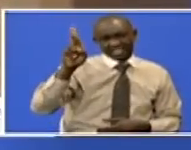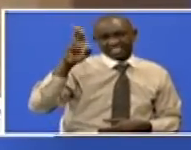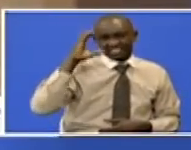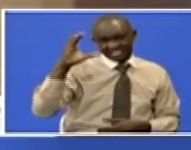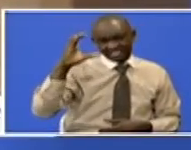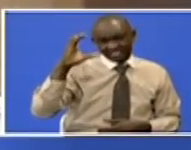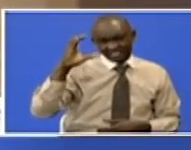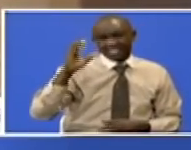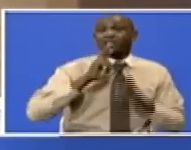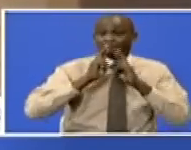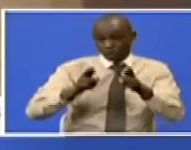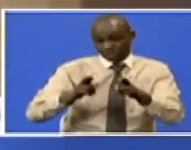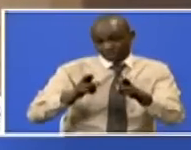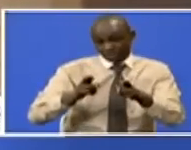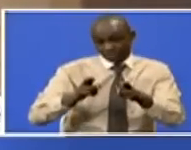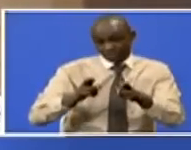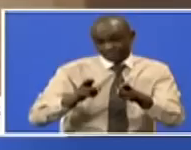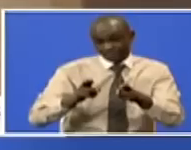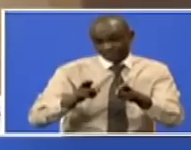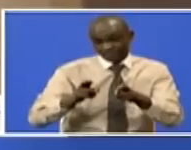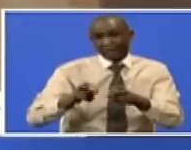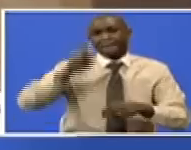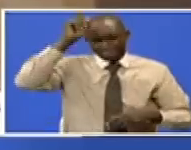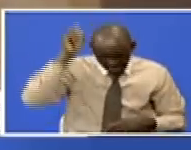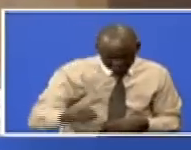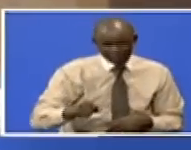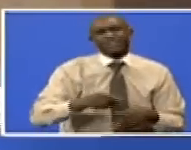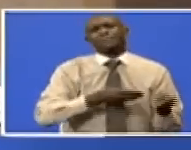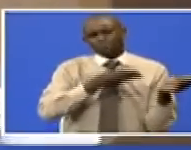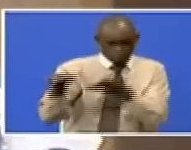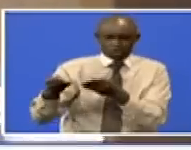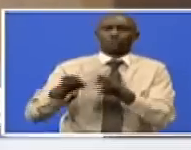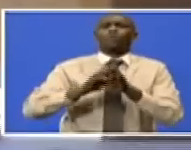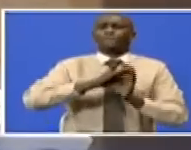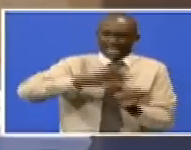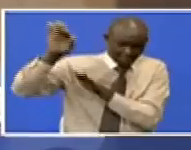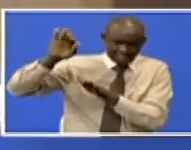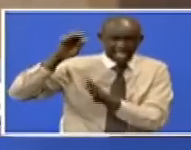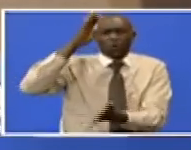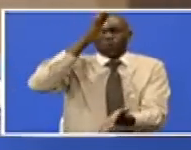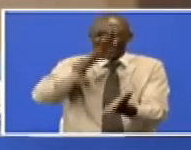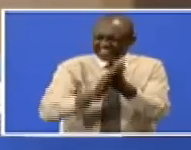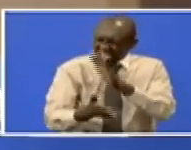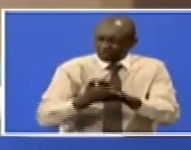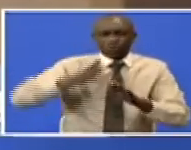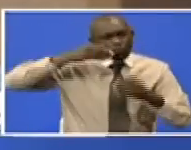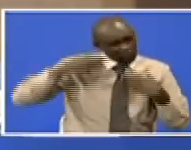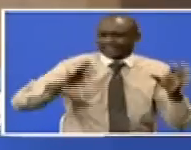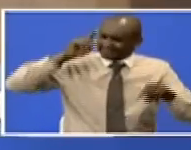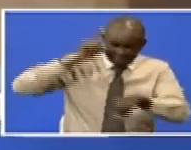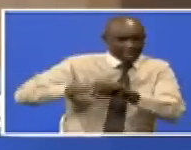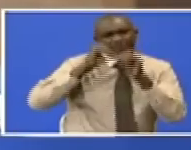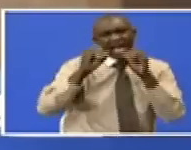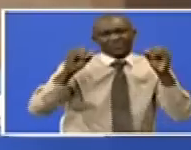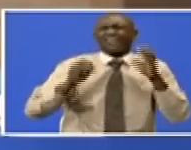TJRC report must be tabled in Parliament without no more delay, as